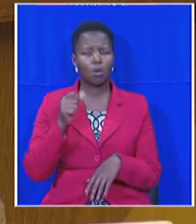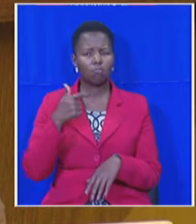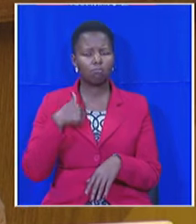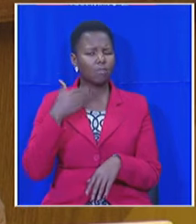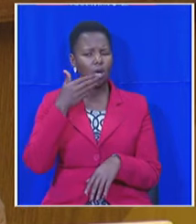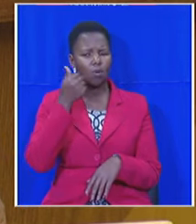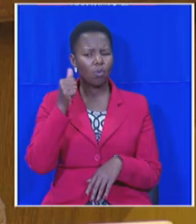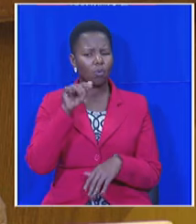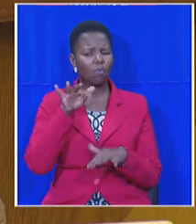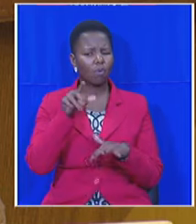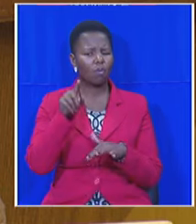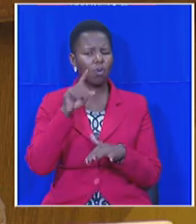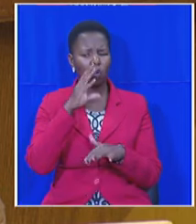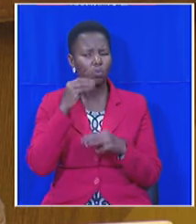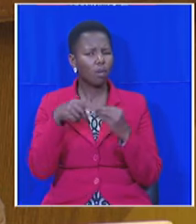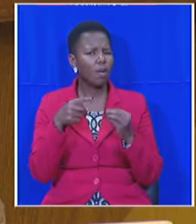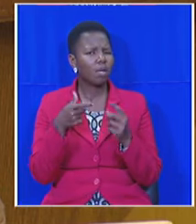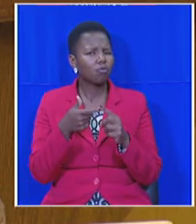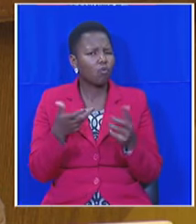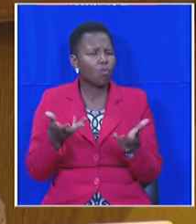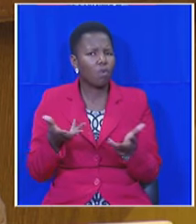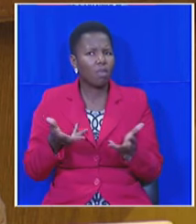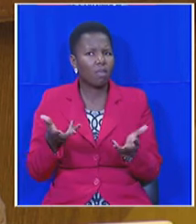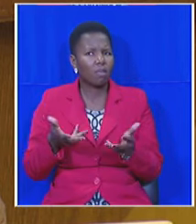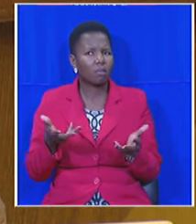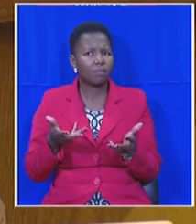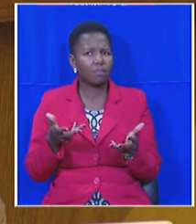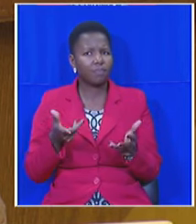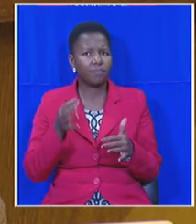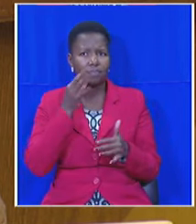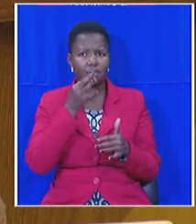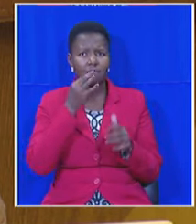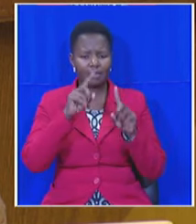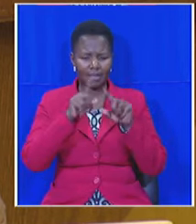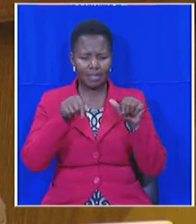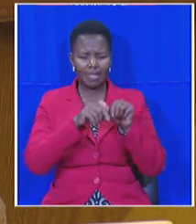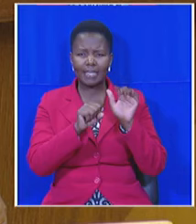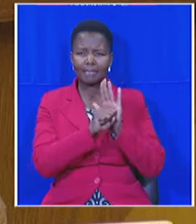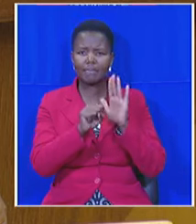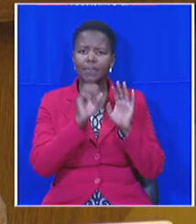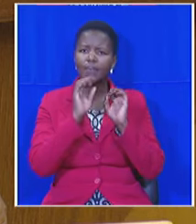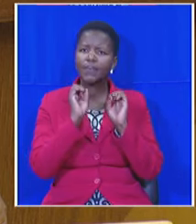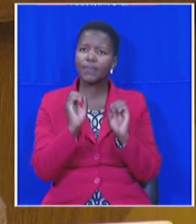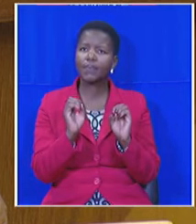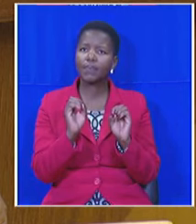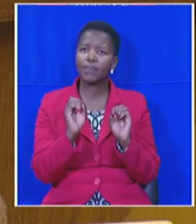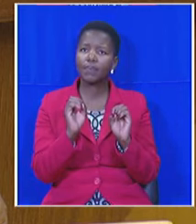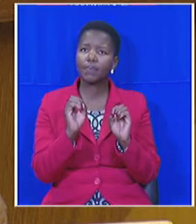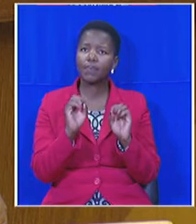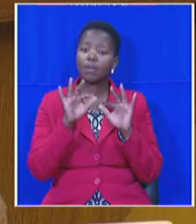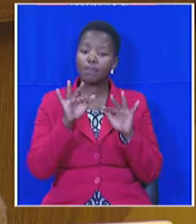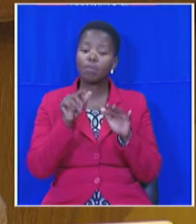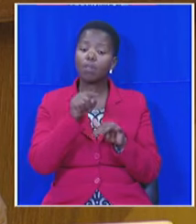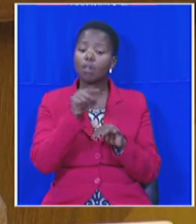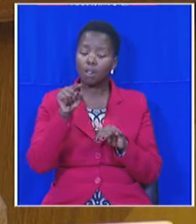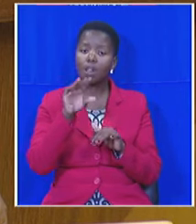benu abanama title deed ukuthi ushabo bani. Ngoba bonke laba abahleli laba nama title deed. Abantu abanganama